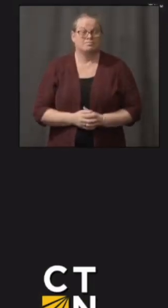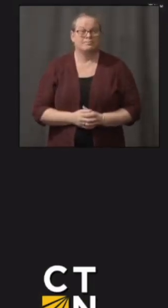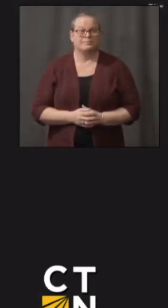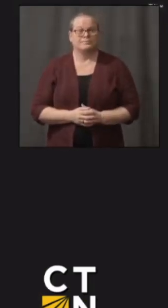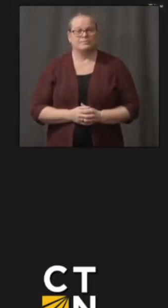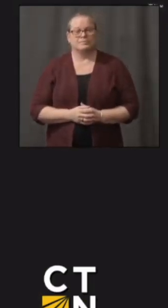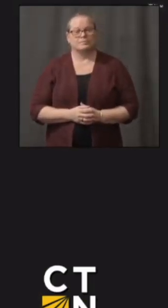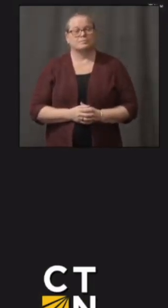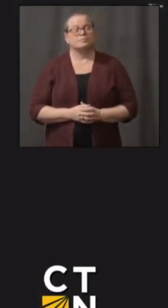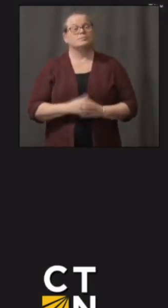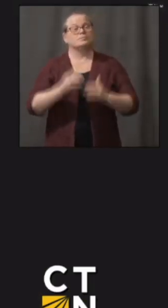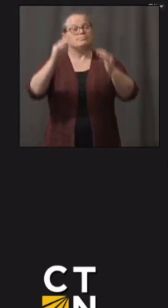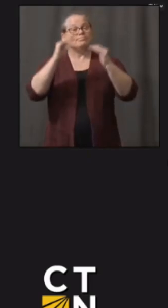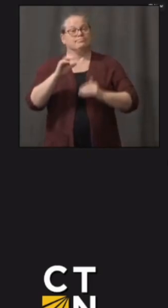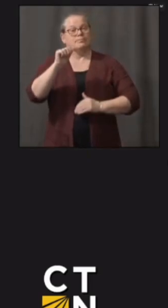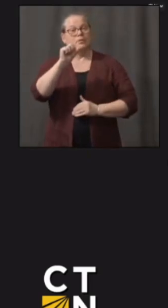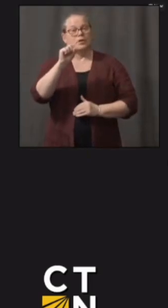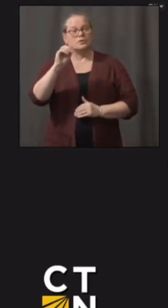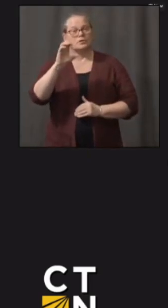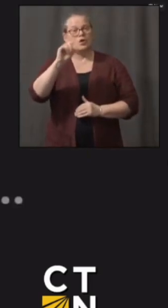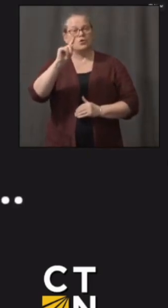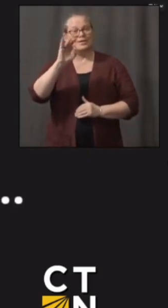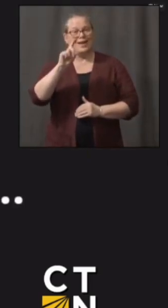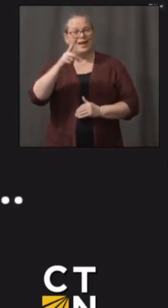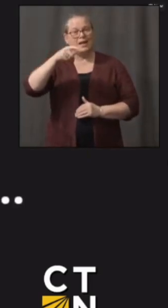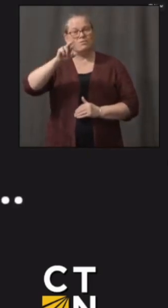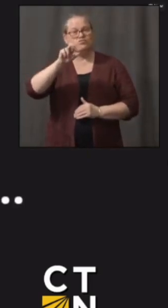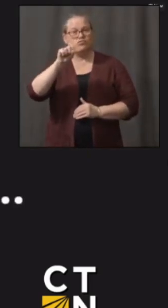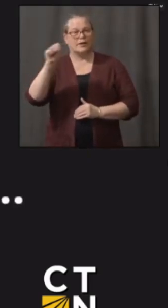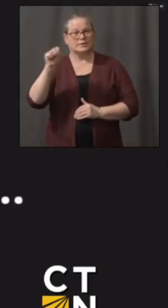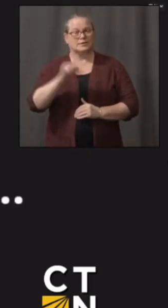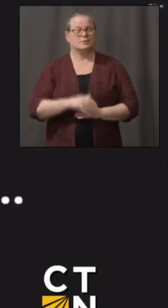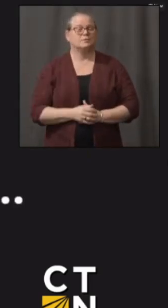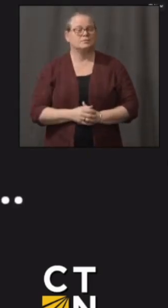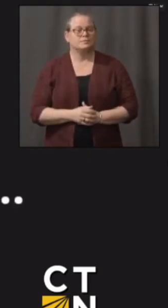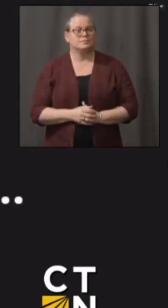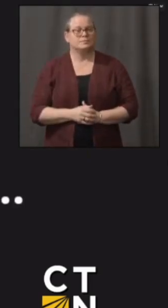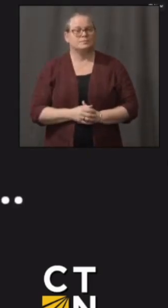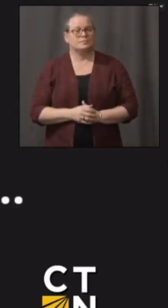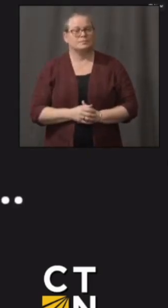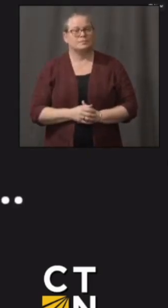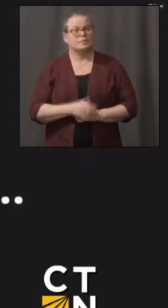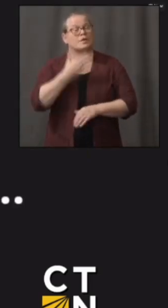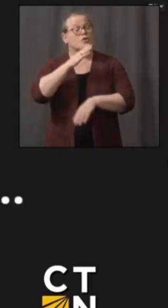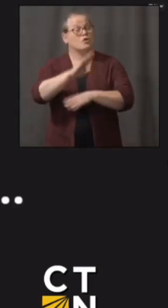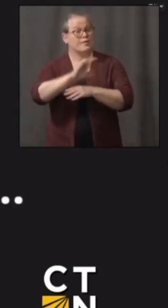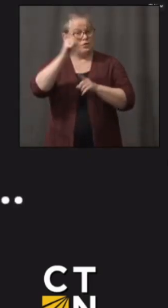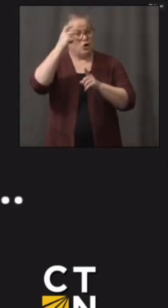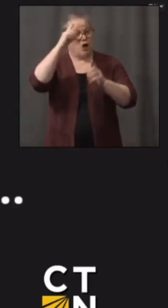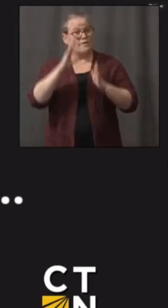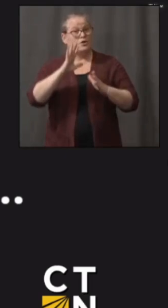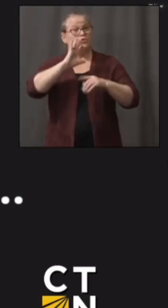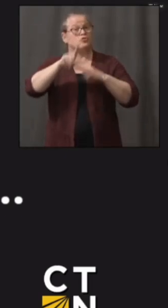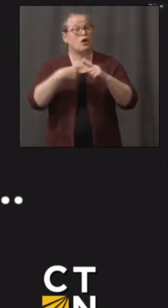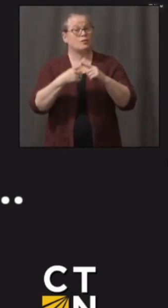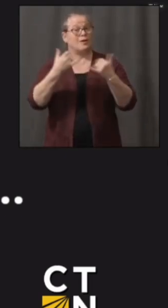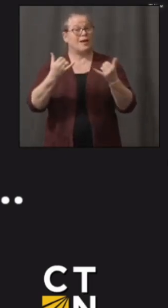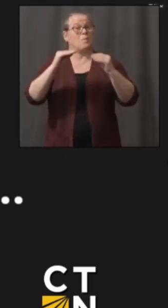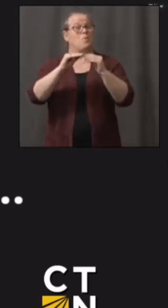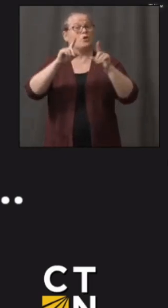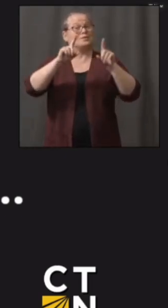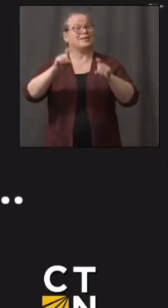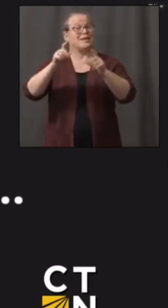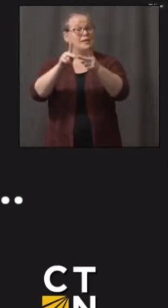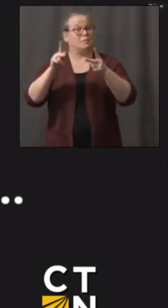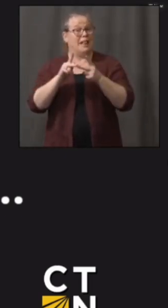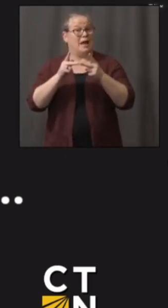The Associated Press. Good afternoon. Governor, you talked about the increased testing capacity. We're hearing